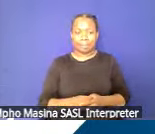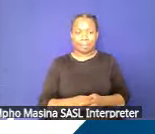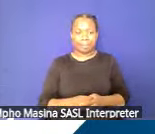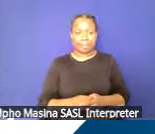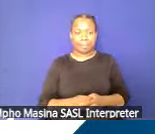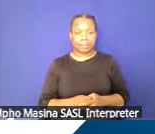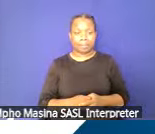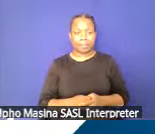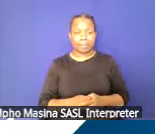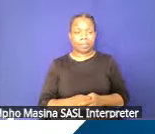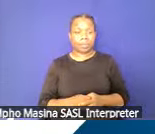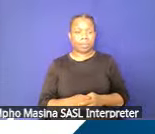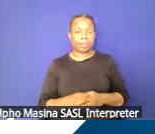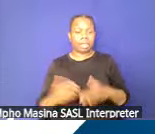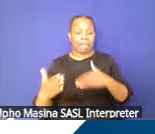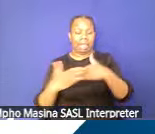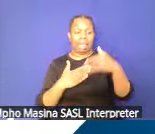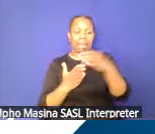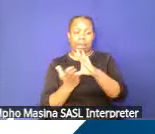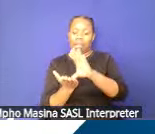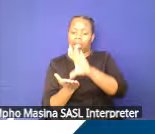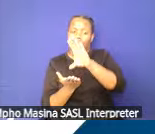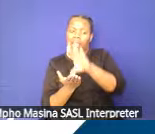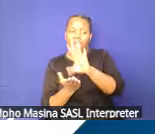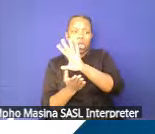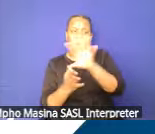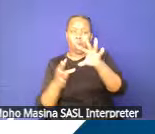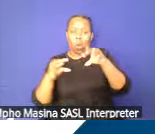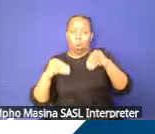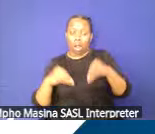Any portion that is not allowed in the current